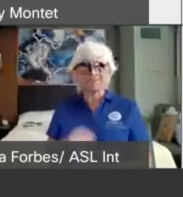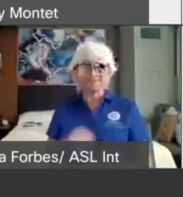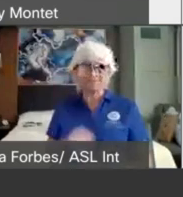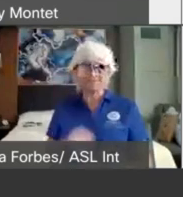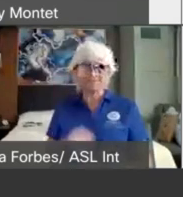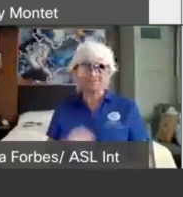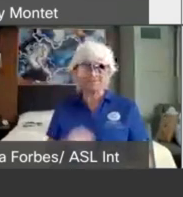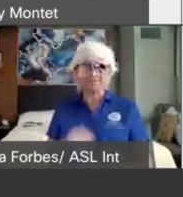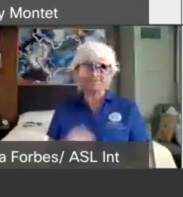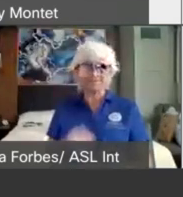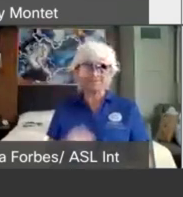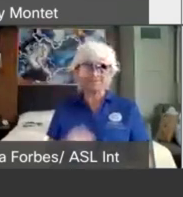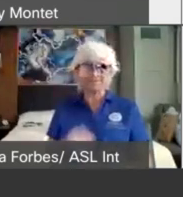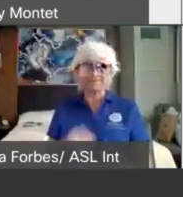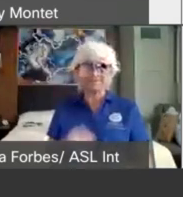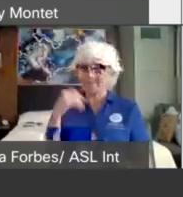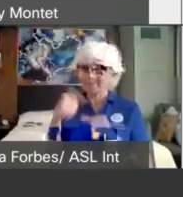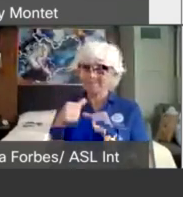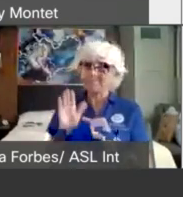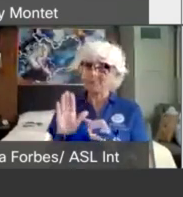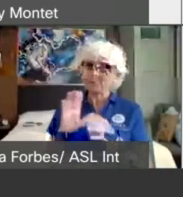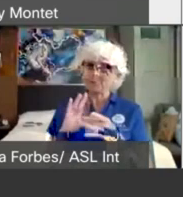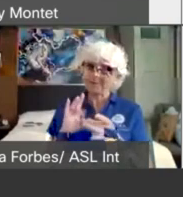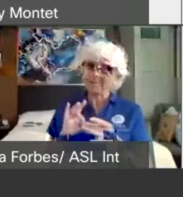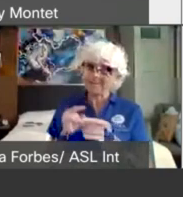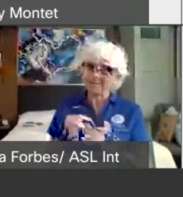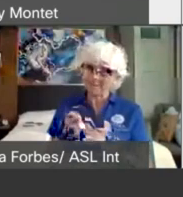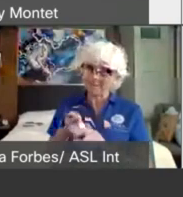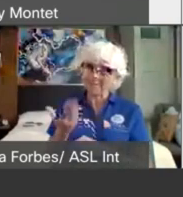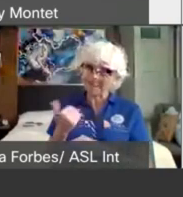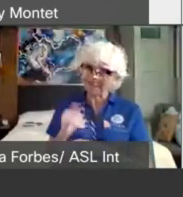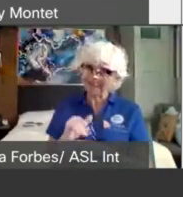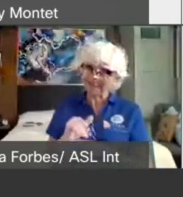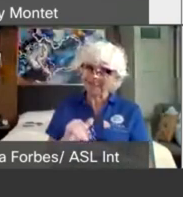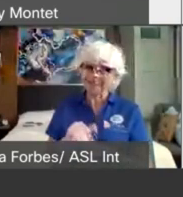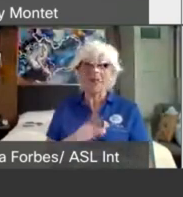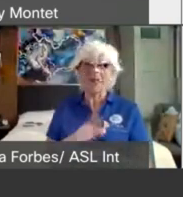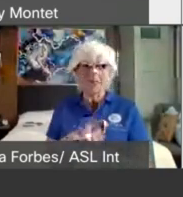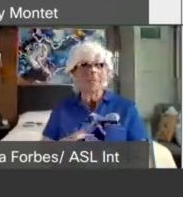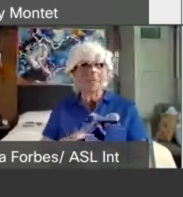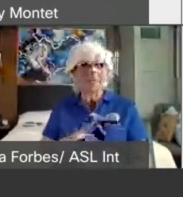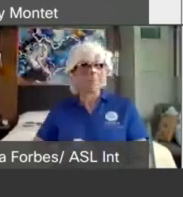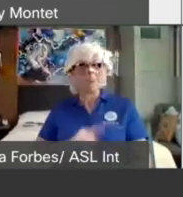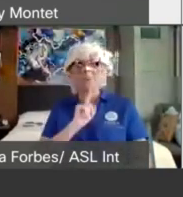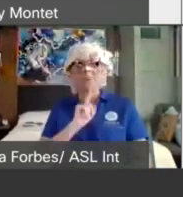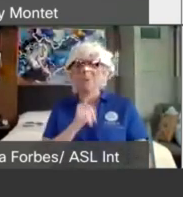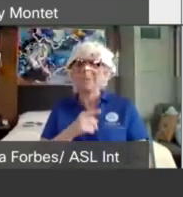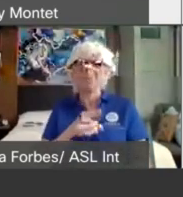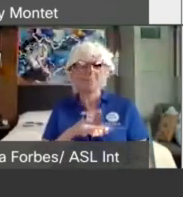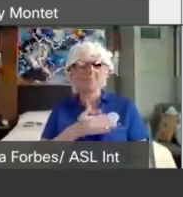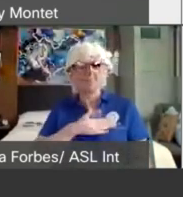You see, I recalled your comments from last night. Madam Mayor, it's really a privilege, and I appreciate your remembering. Thank you.